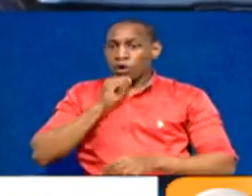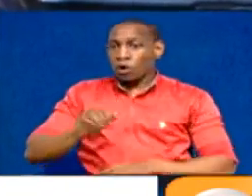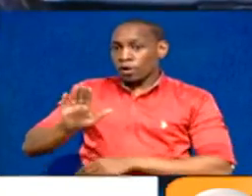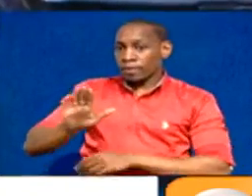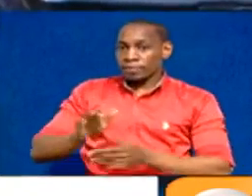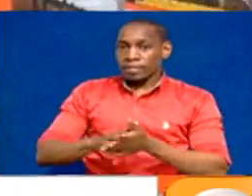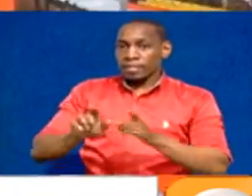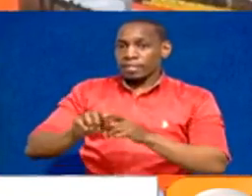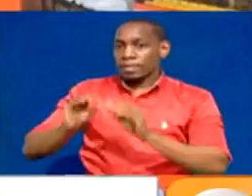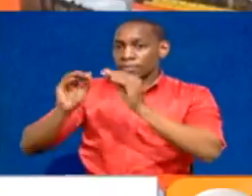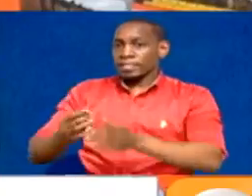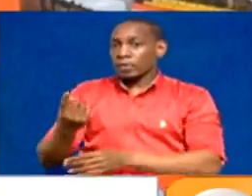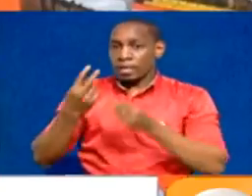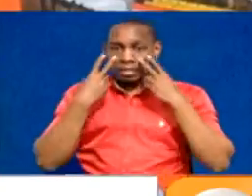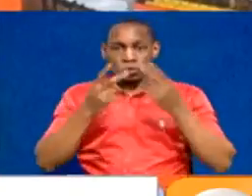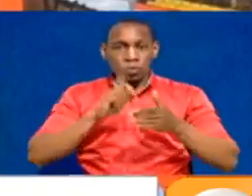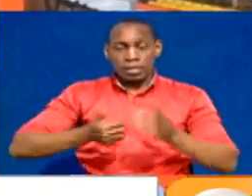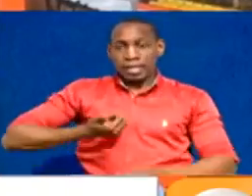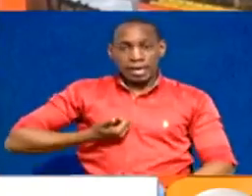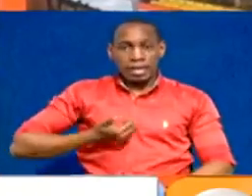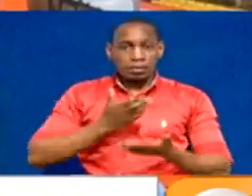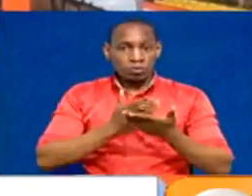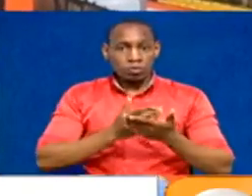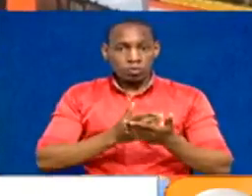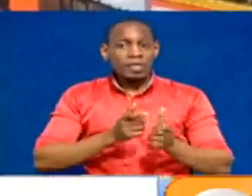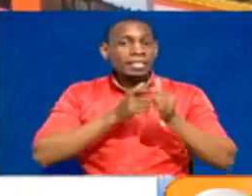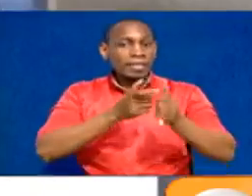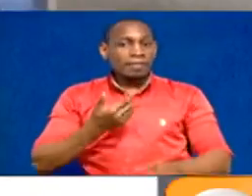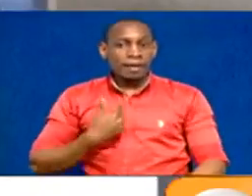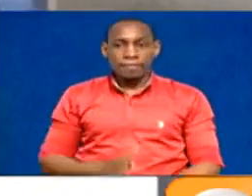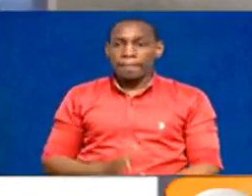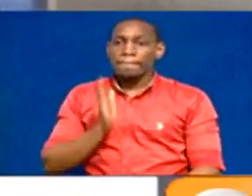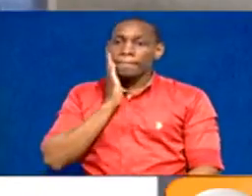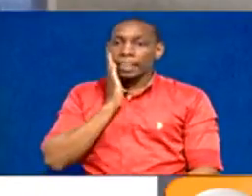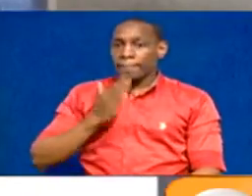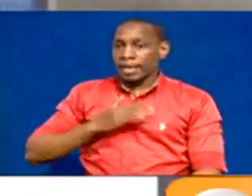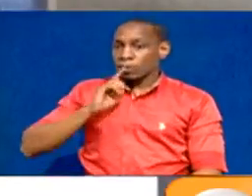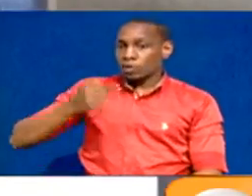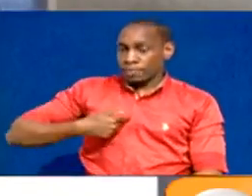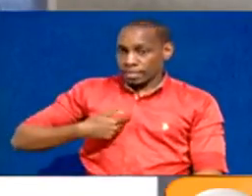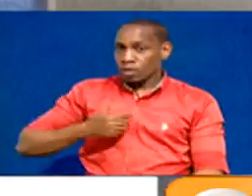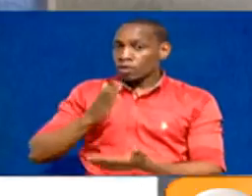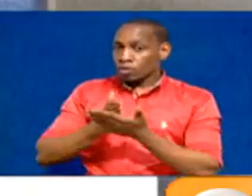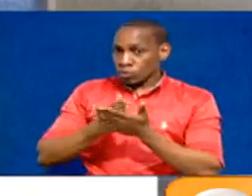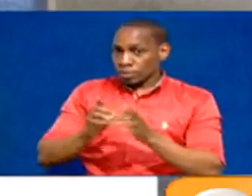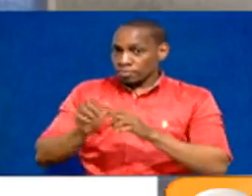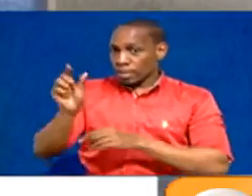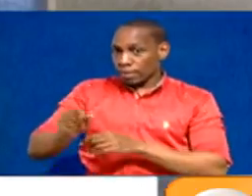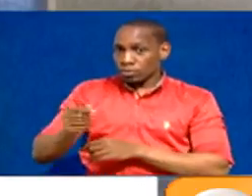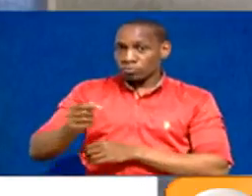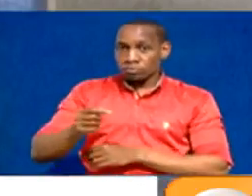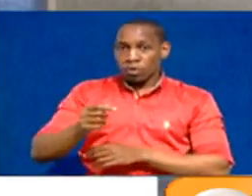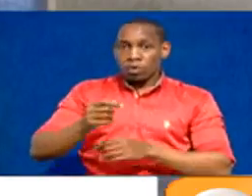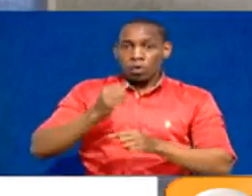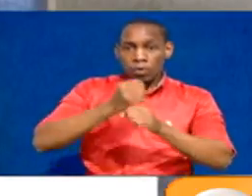5, where one of her teachers noticed that Sheila was young and gifted. My mom told me, "Sheila, are you really the one who did those